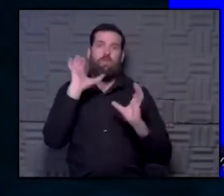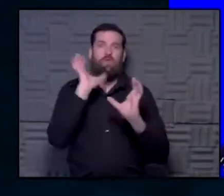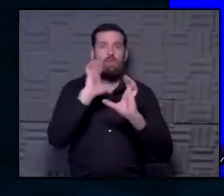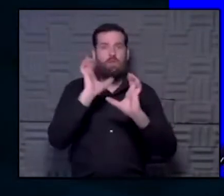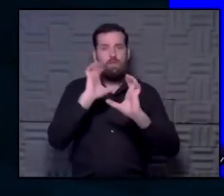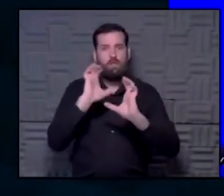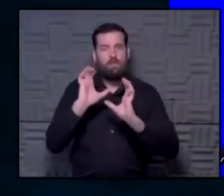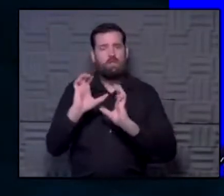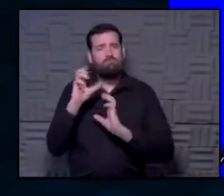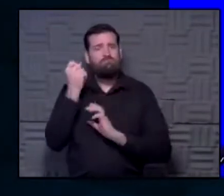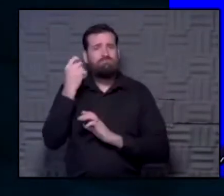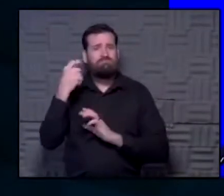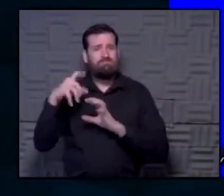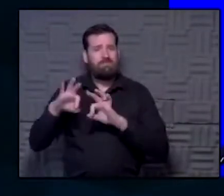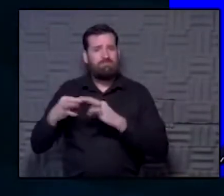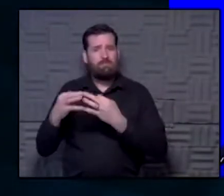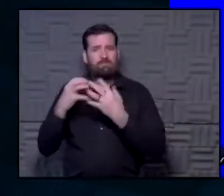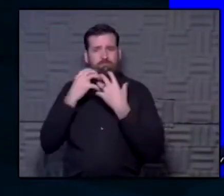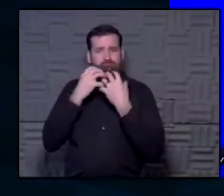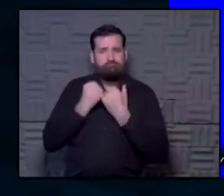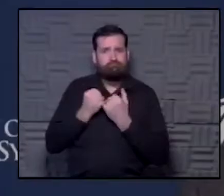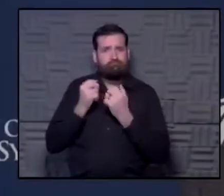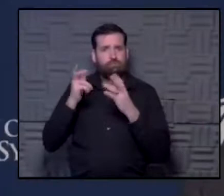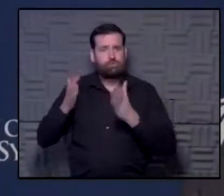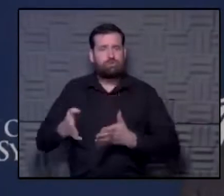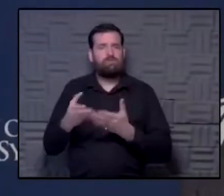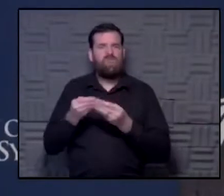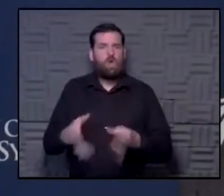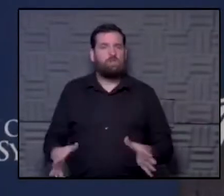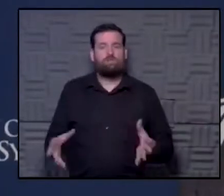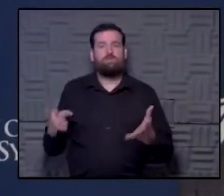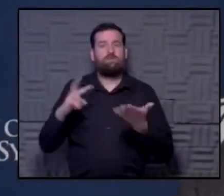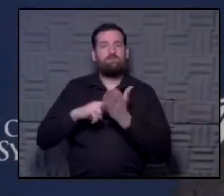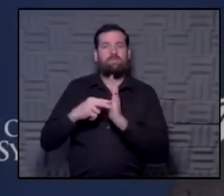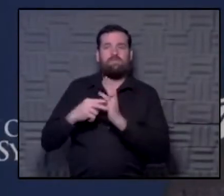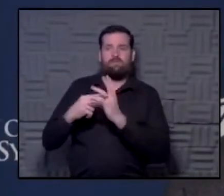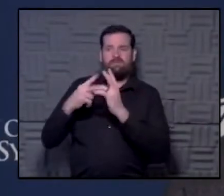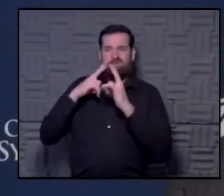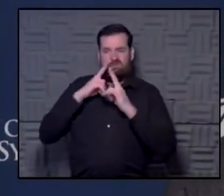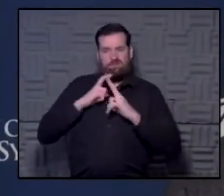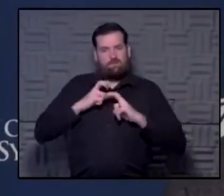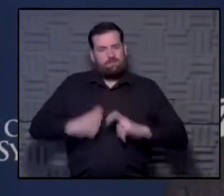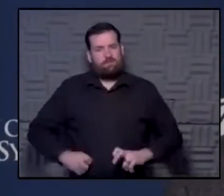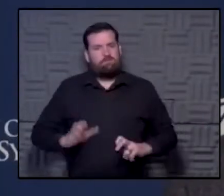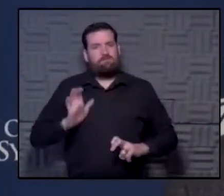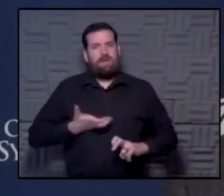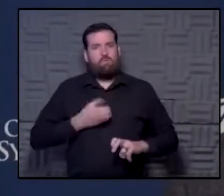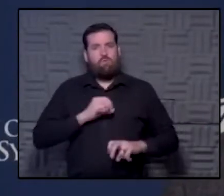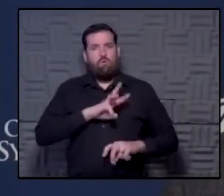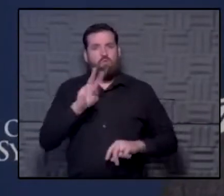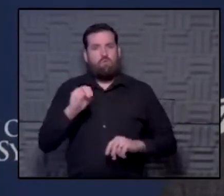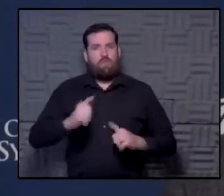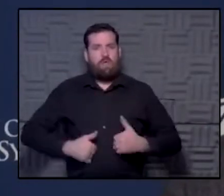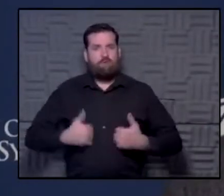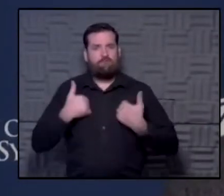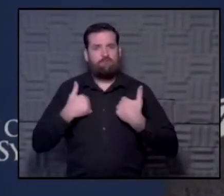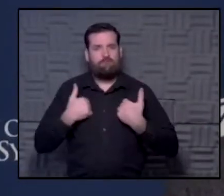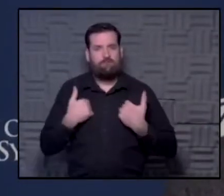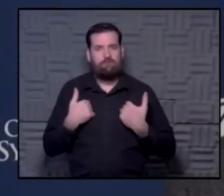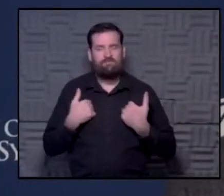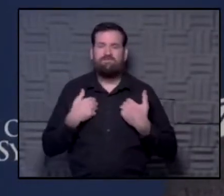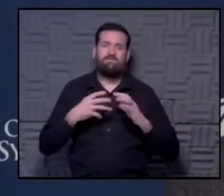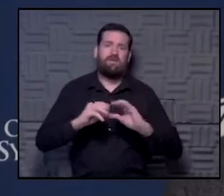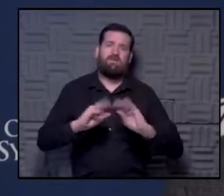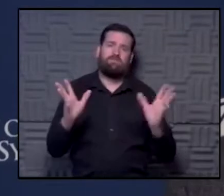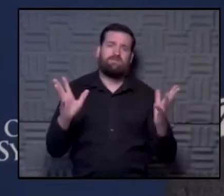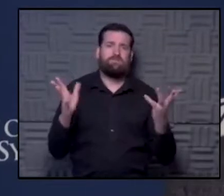because the loss of a loved one, what it really does is holds up a mirror to us and our own mortality in a certain way. It's obviously about